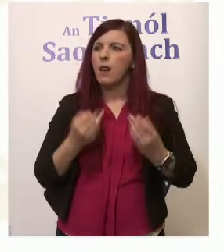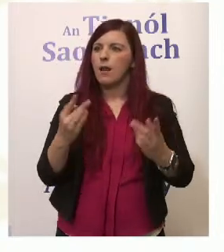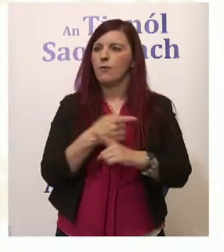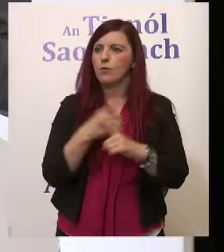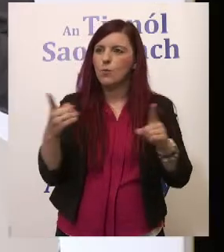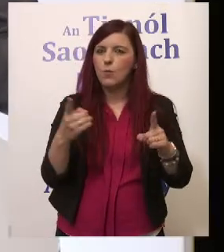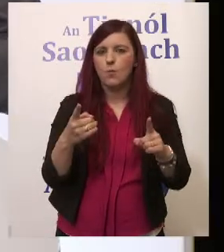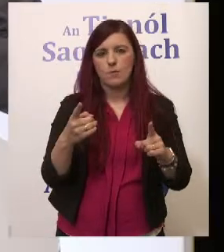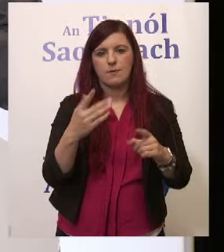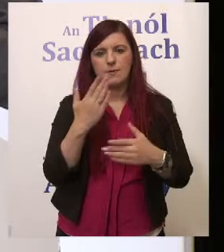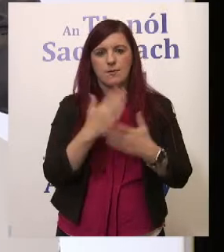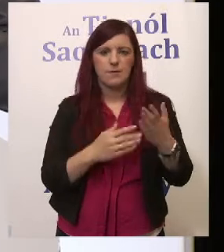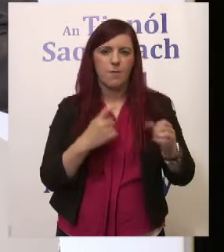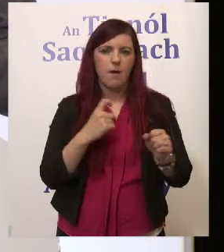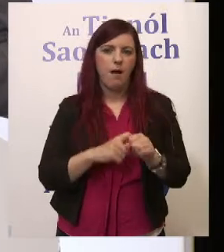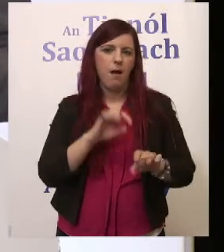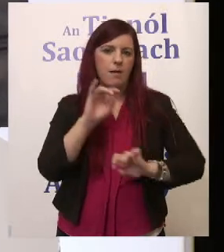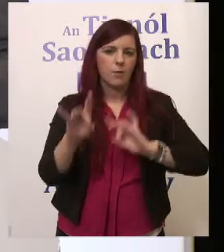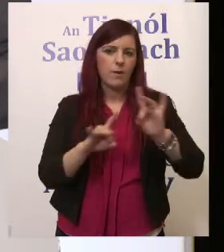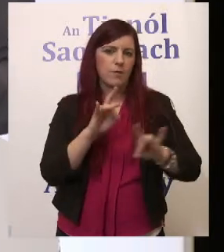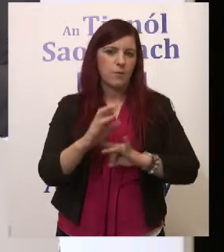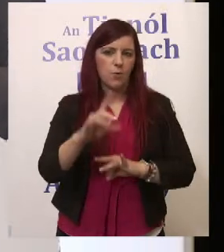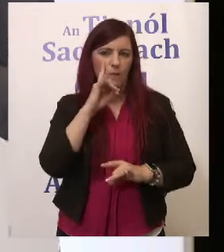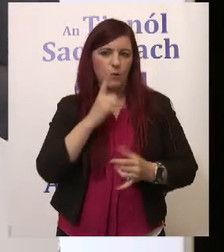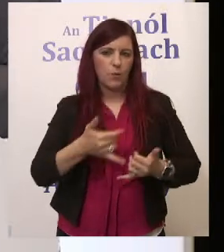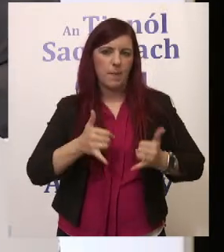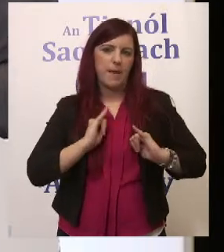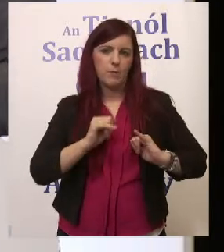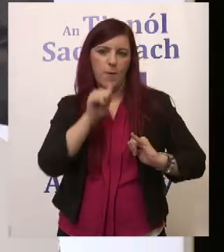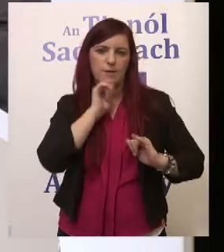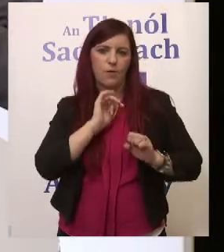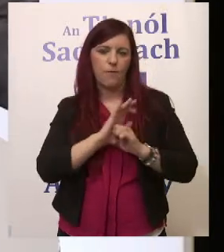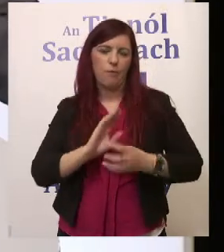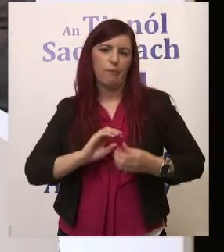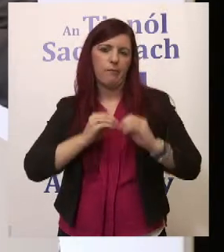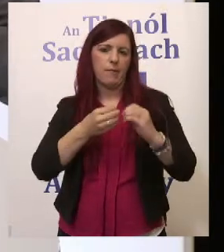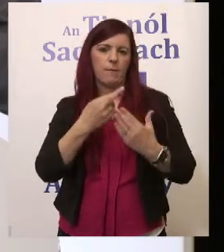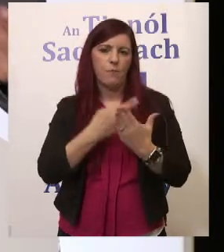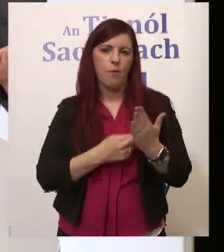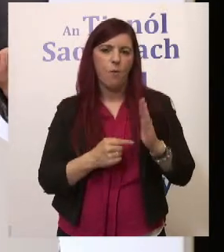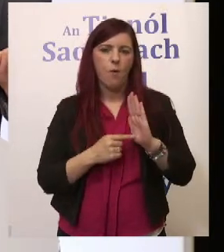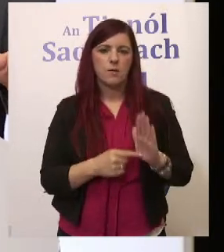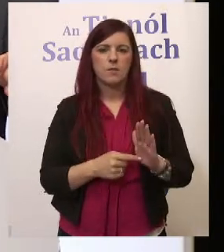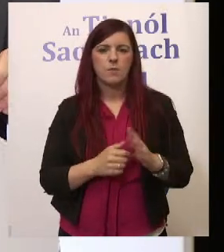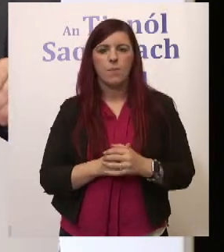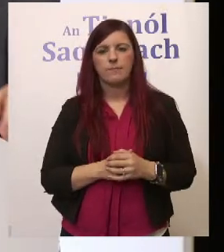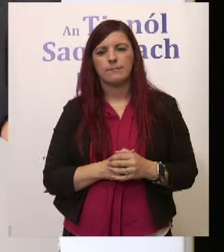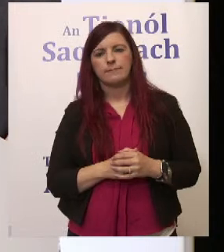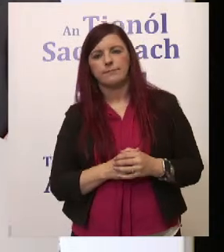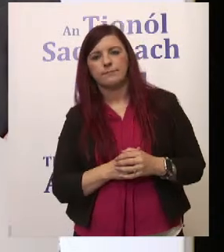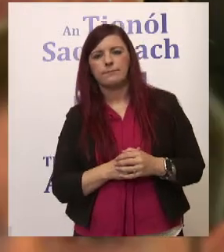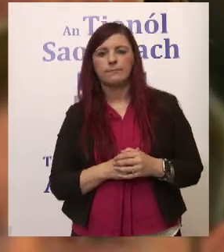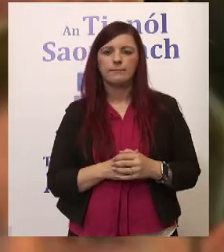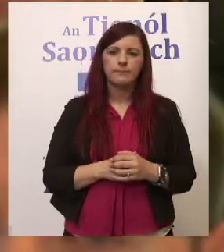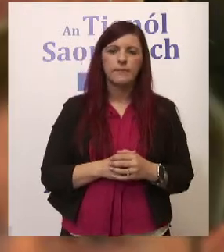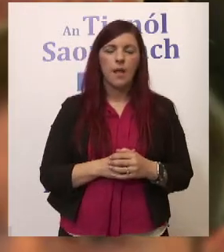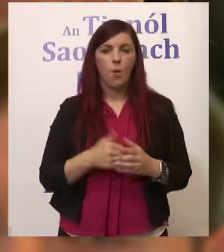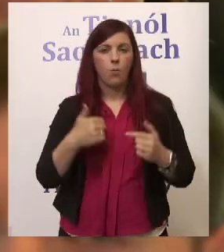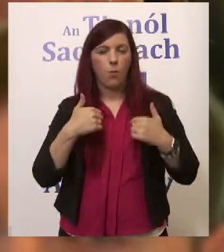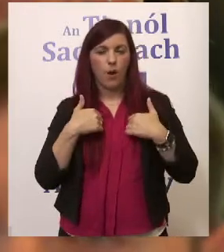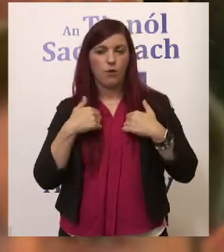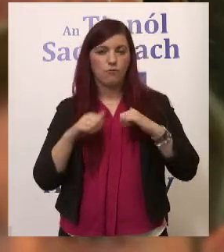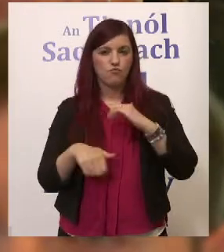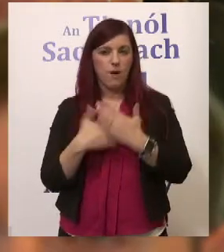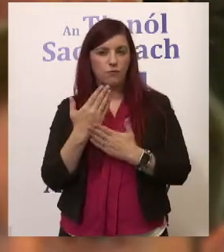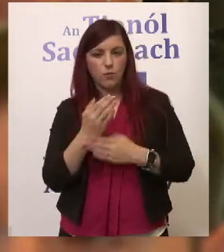hard questions which I hope you'll be able to answer in your report. So kind of loosely speaking, we're a grassroots organisation,